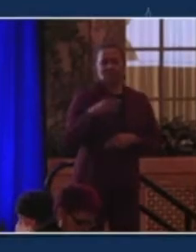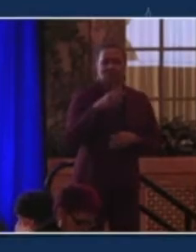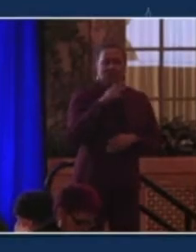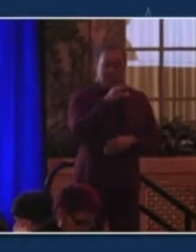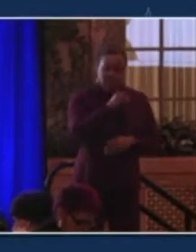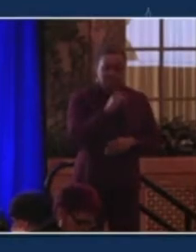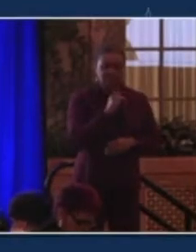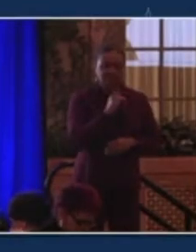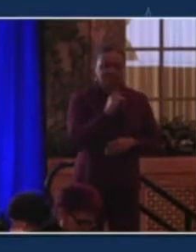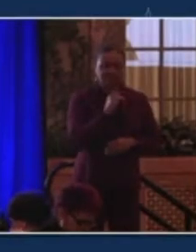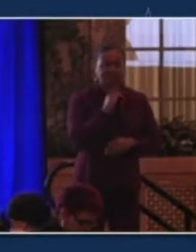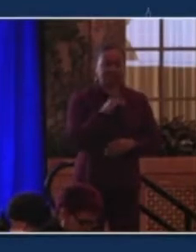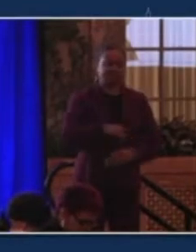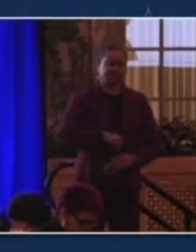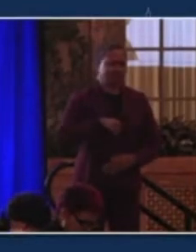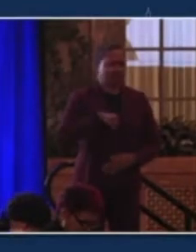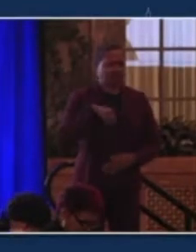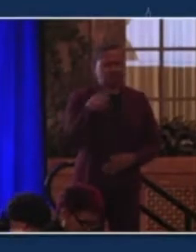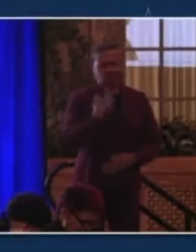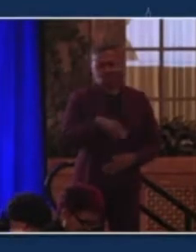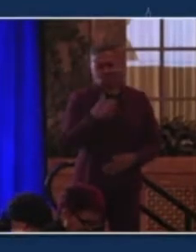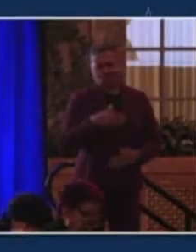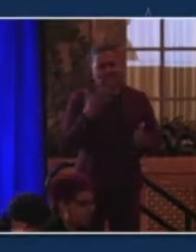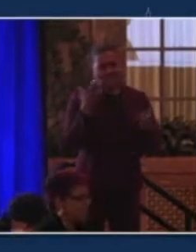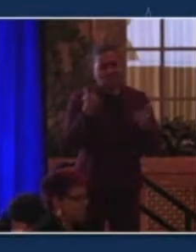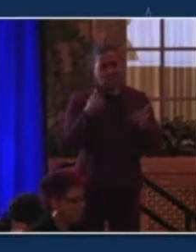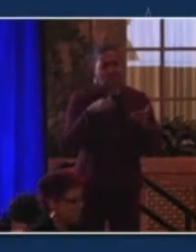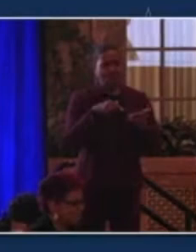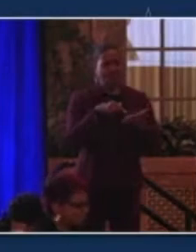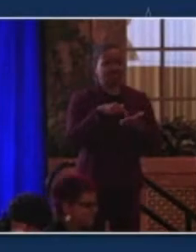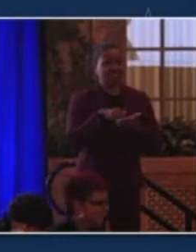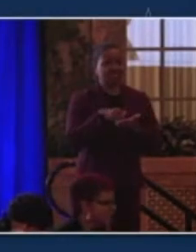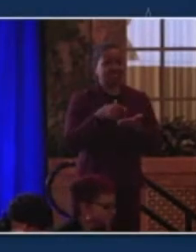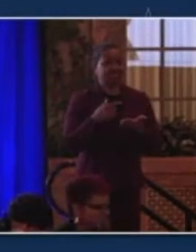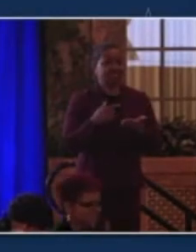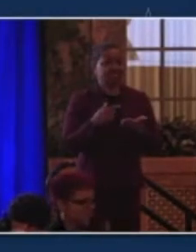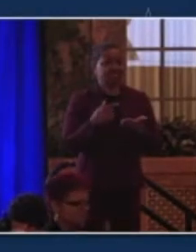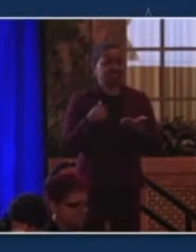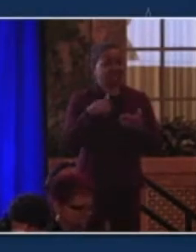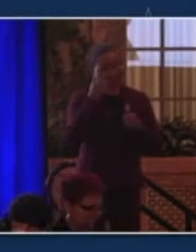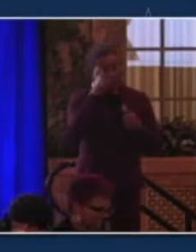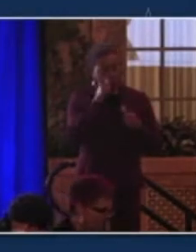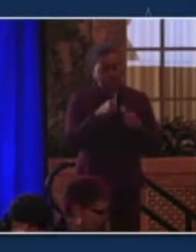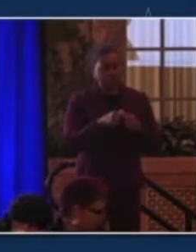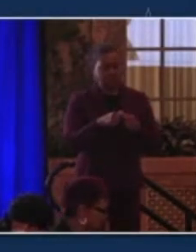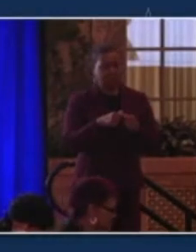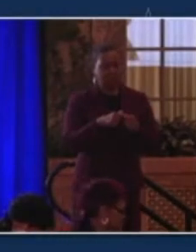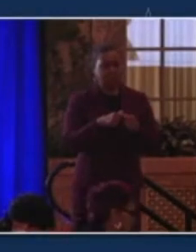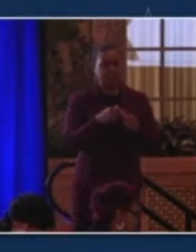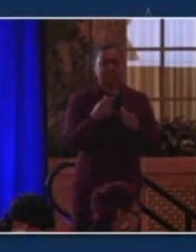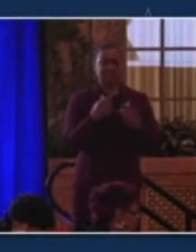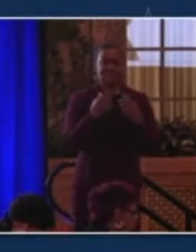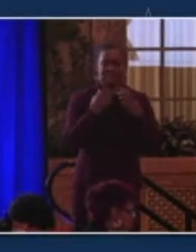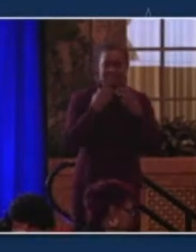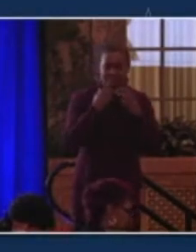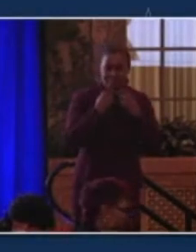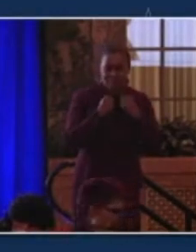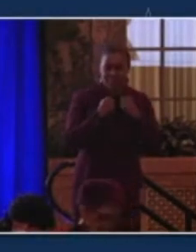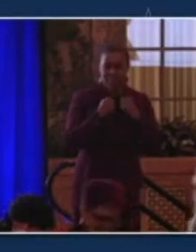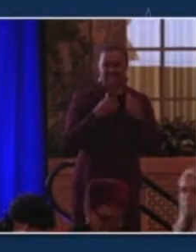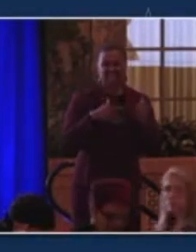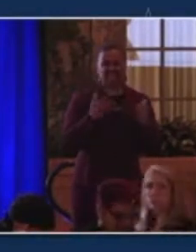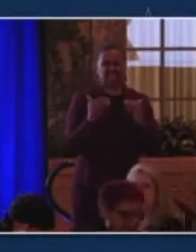been his pride and joy. I hope on this day we can remember Harold's compassion and sense of